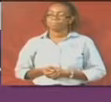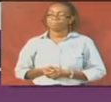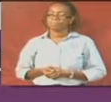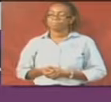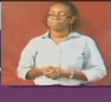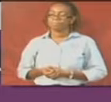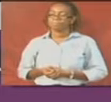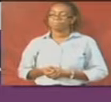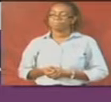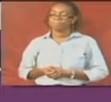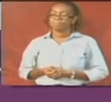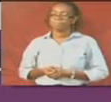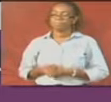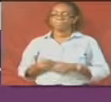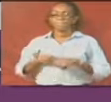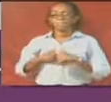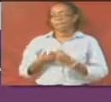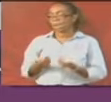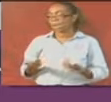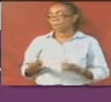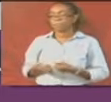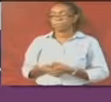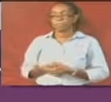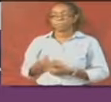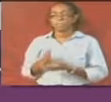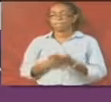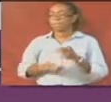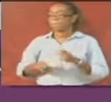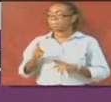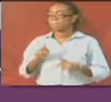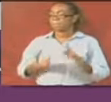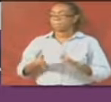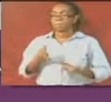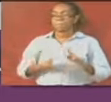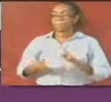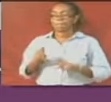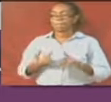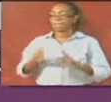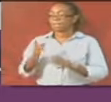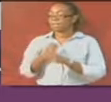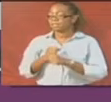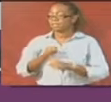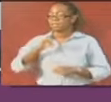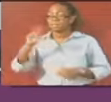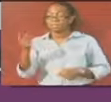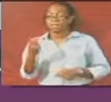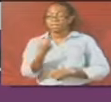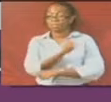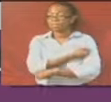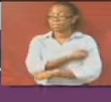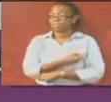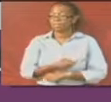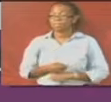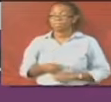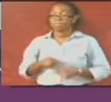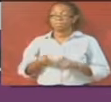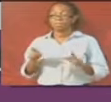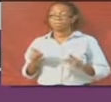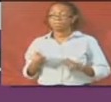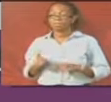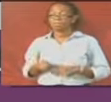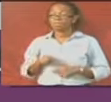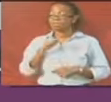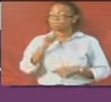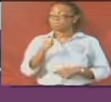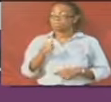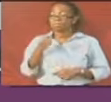initially recommended 12 weeks, if we could just clarify that? And does it have anything to do with expiry dates or the possibility that second doses may not